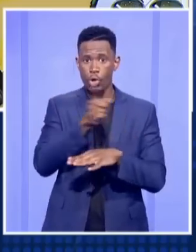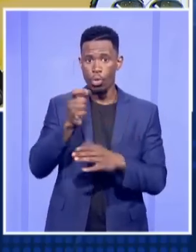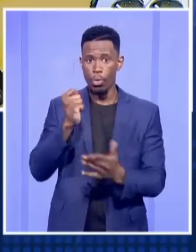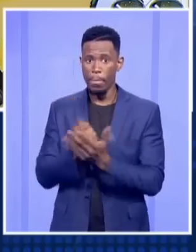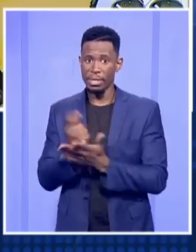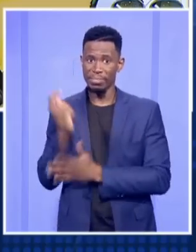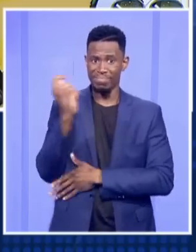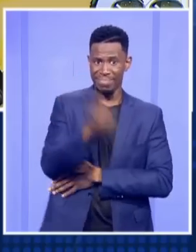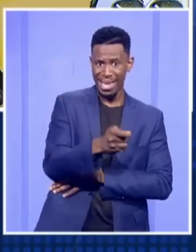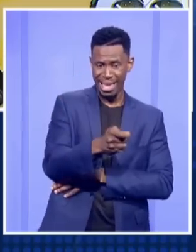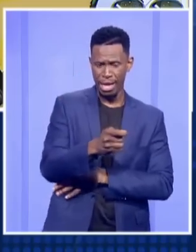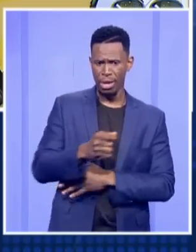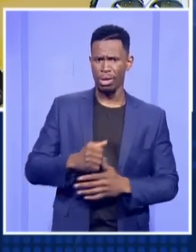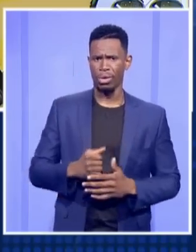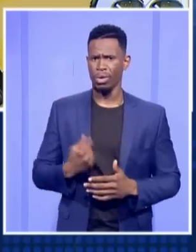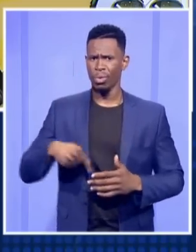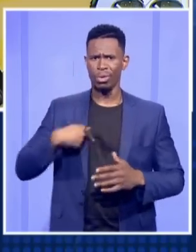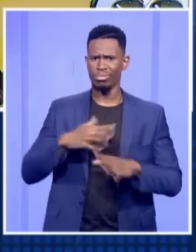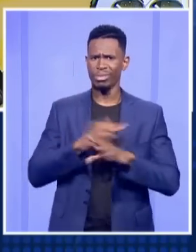space.